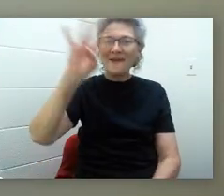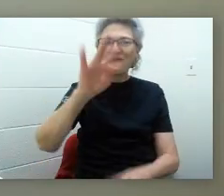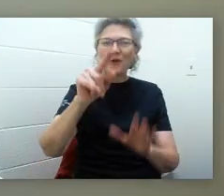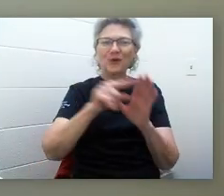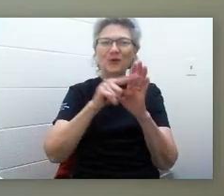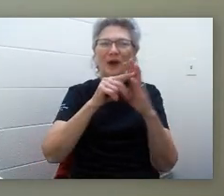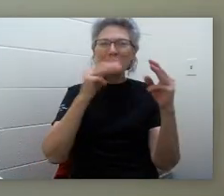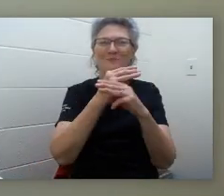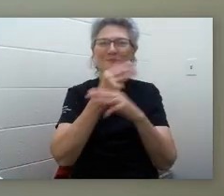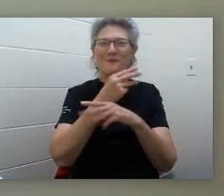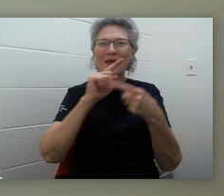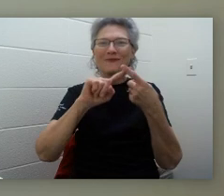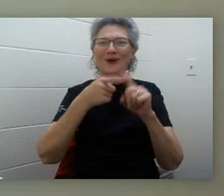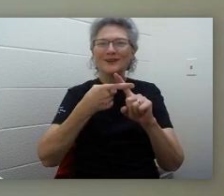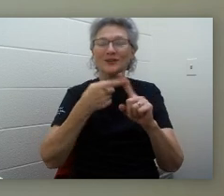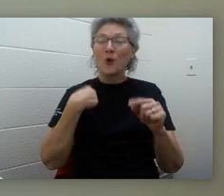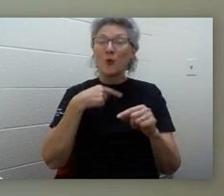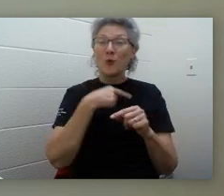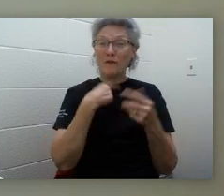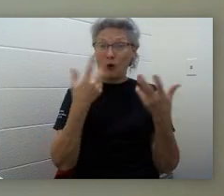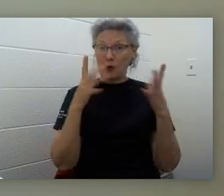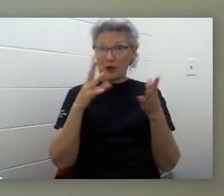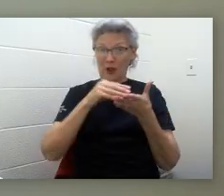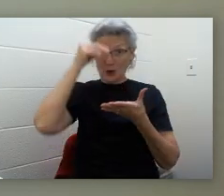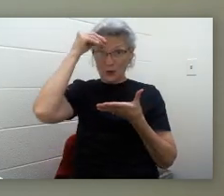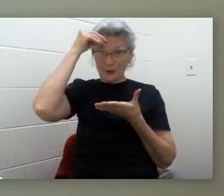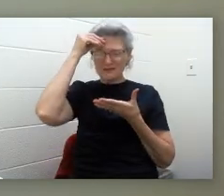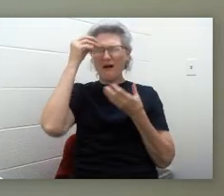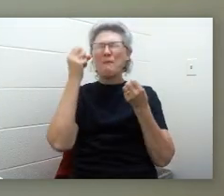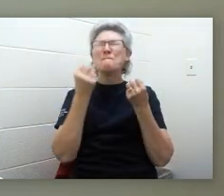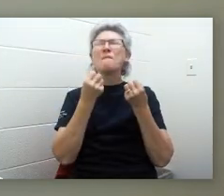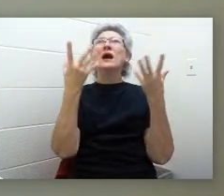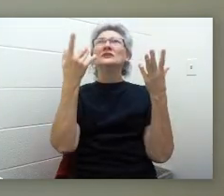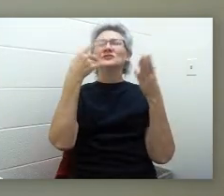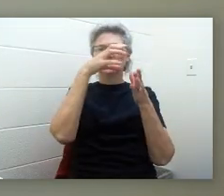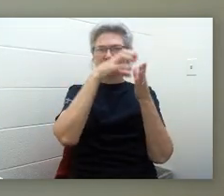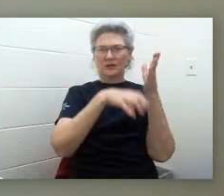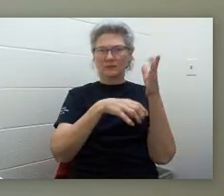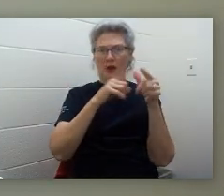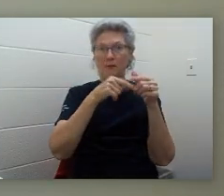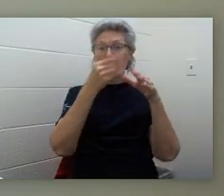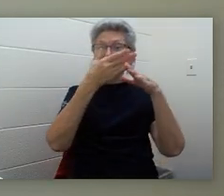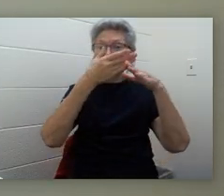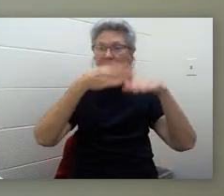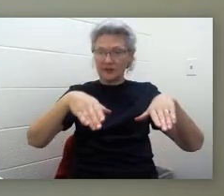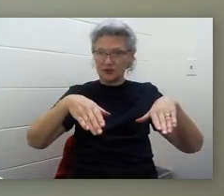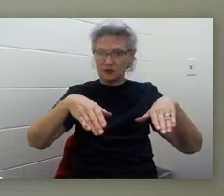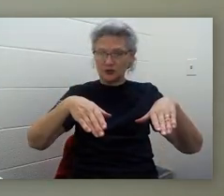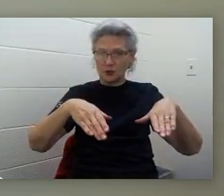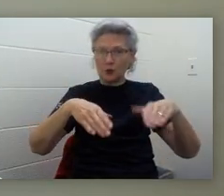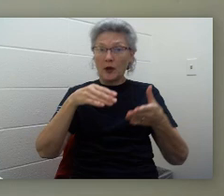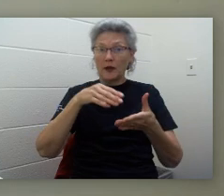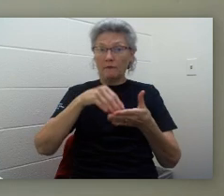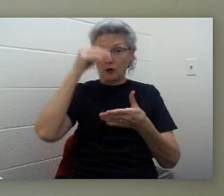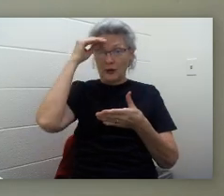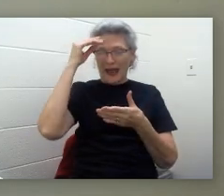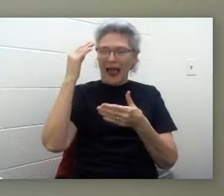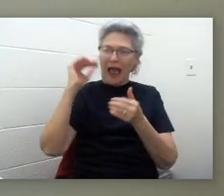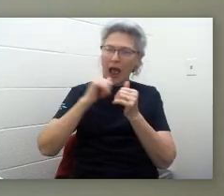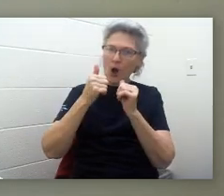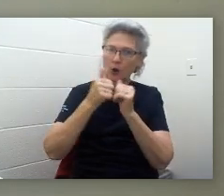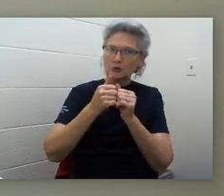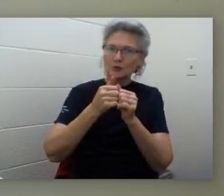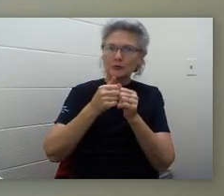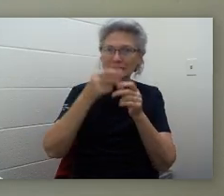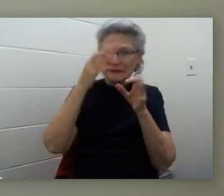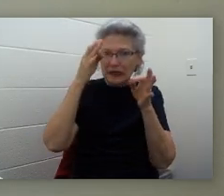fourth grade math friends. We have already learned so much in this chapter about division. We've learned how to interpret a remainder and how we